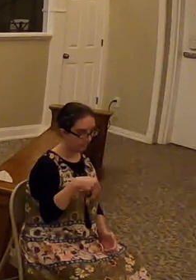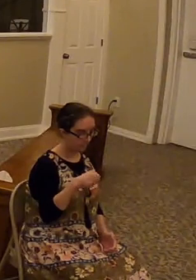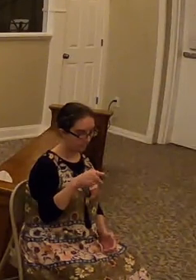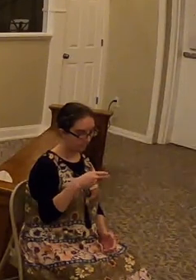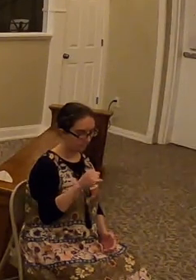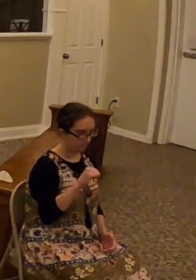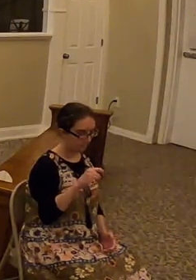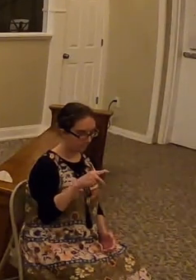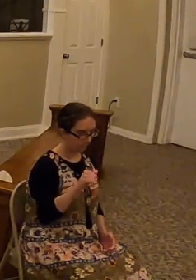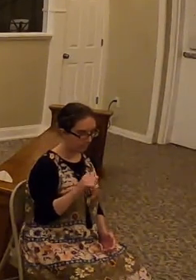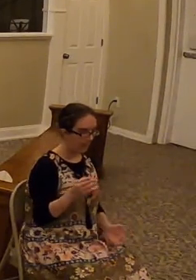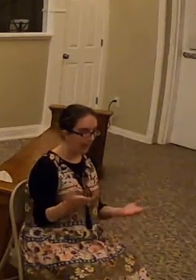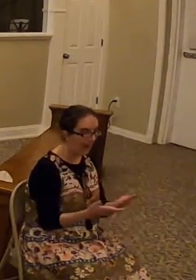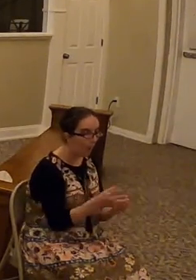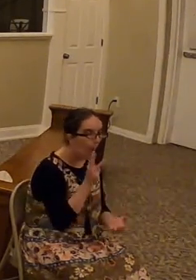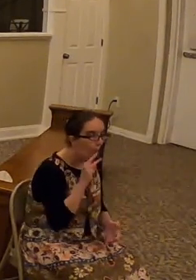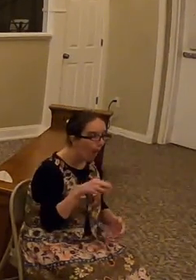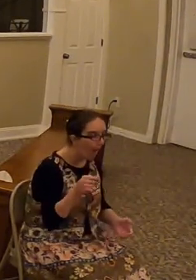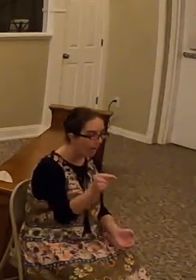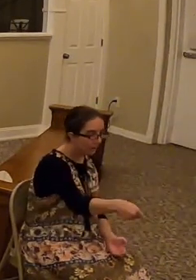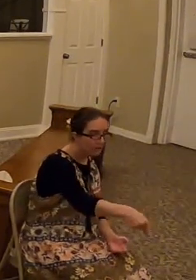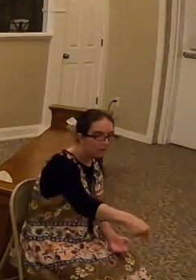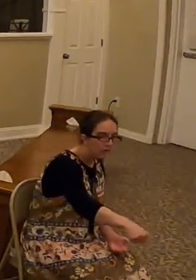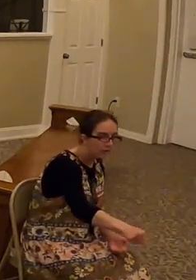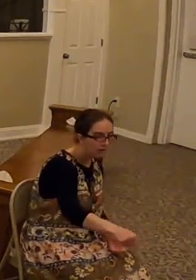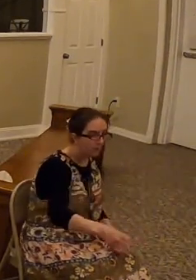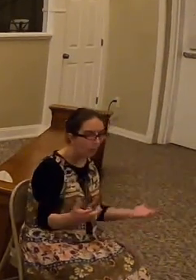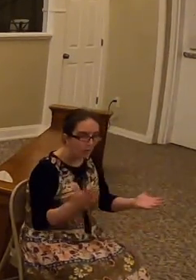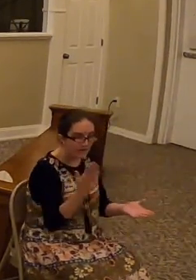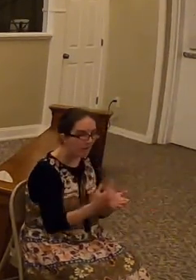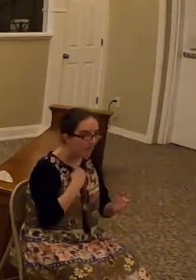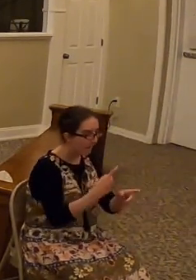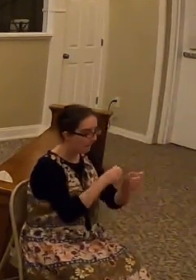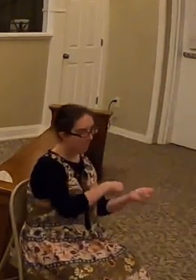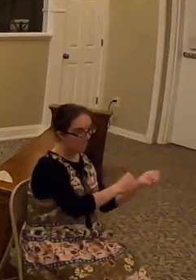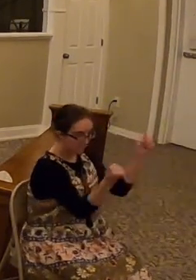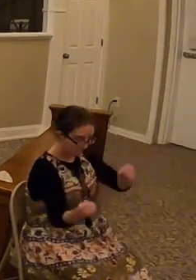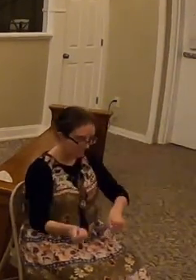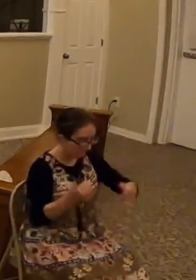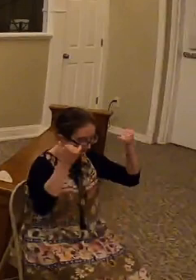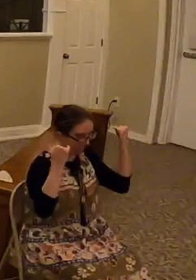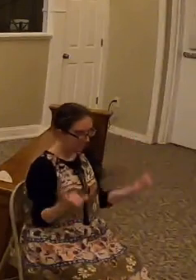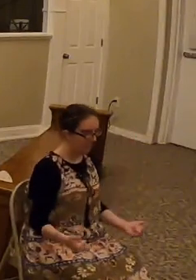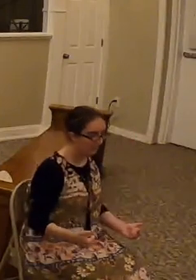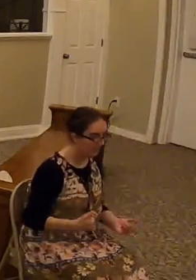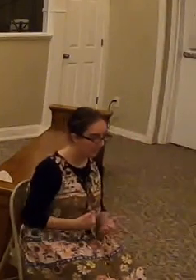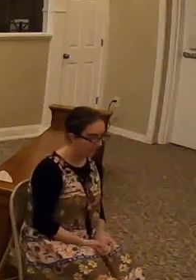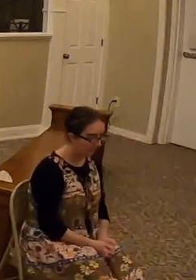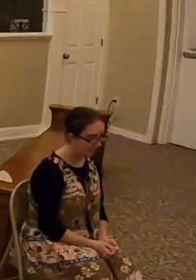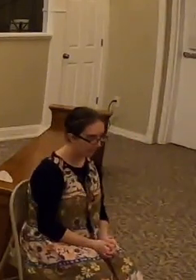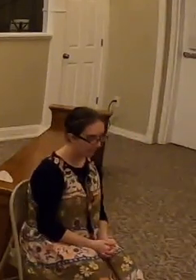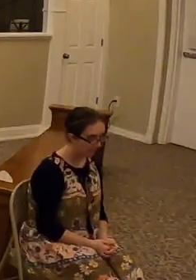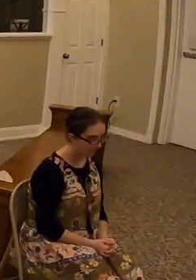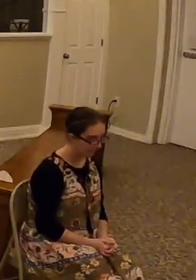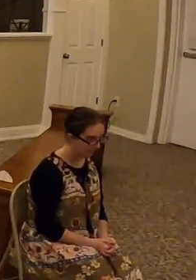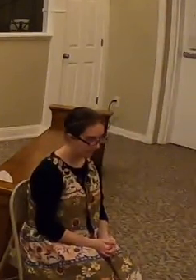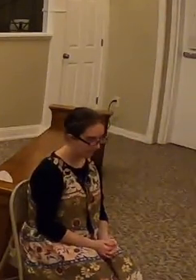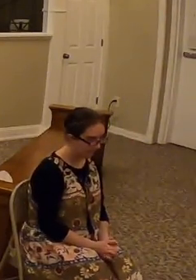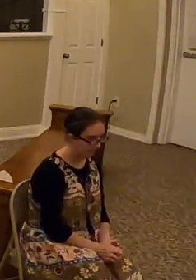and says, "Hey, here's water right here. What's stopping me from being baptized right now?" Ooh, hallelujah.